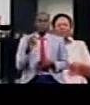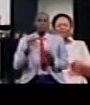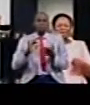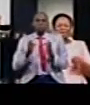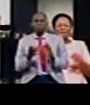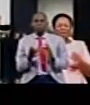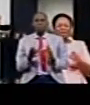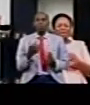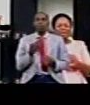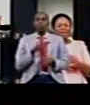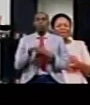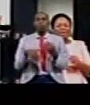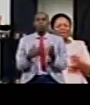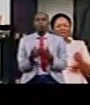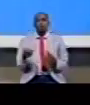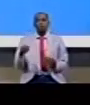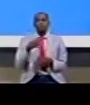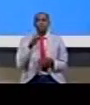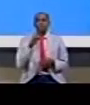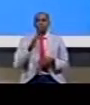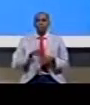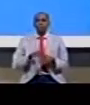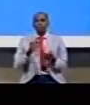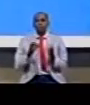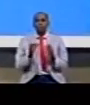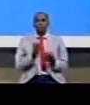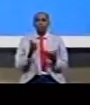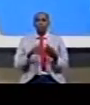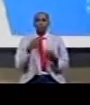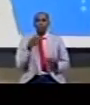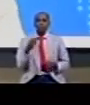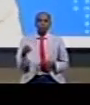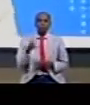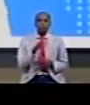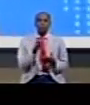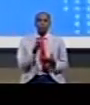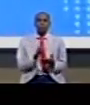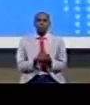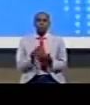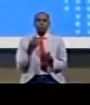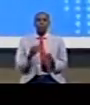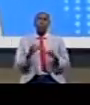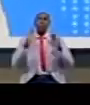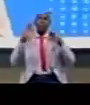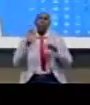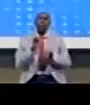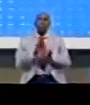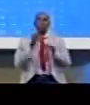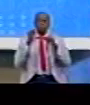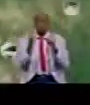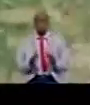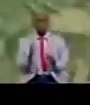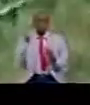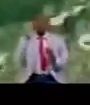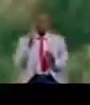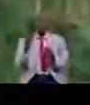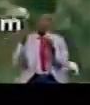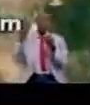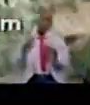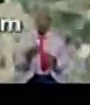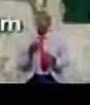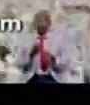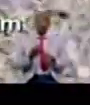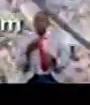O Lord. We want to pray to our spiritual, O Lord, in Jesus' name. Amen.